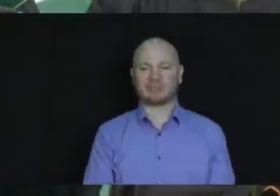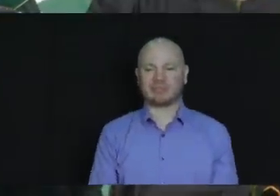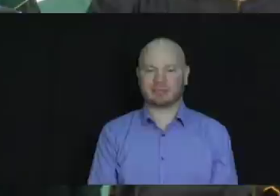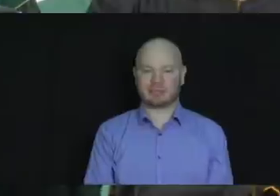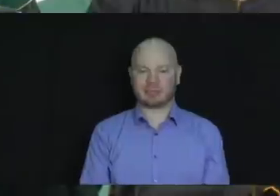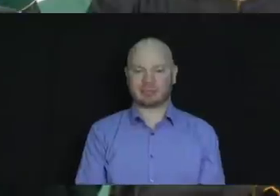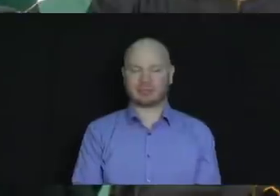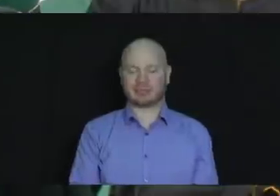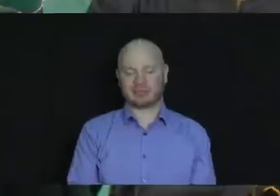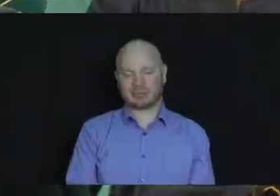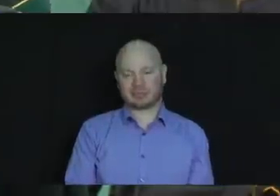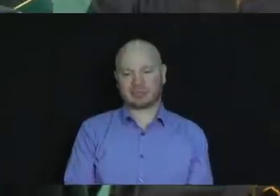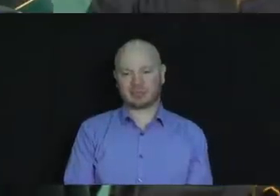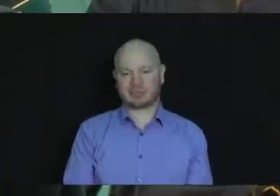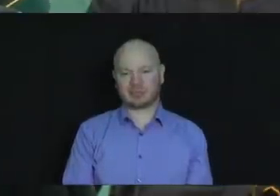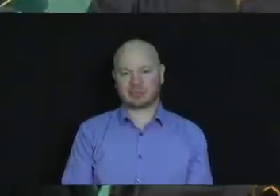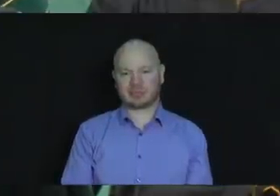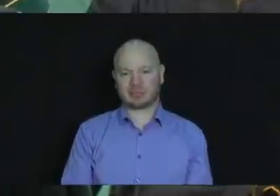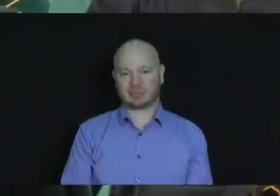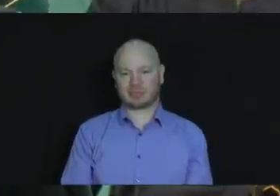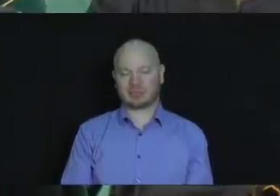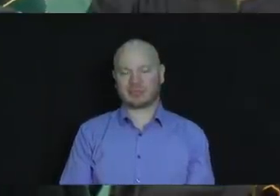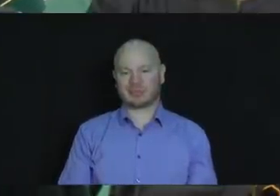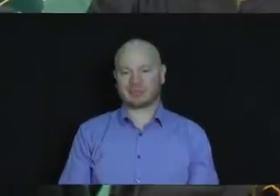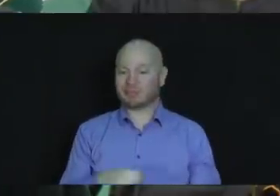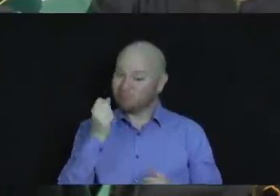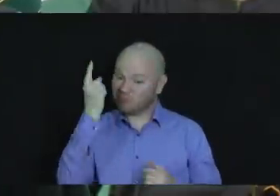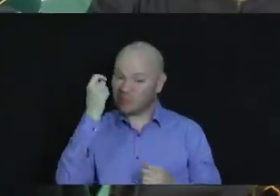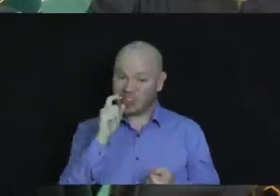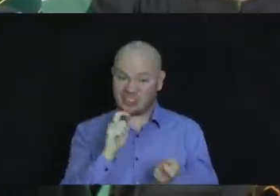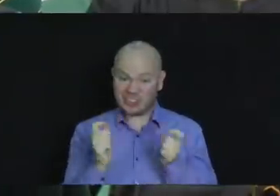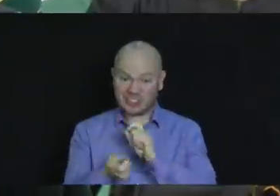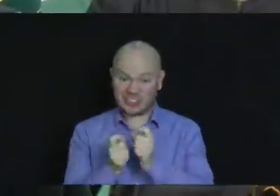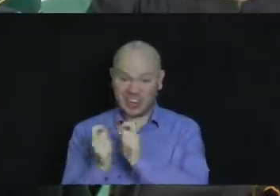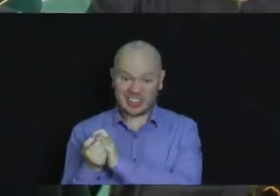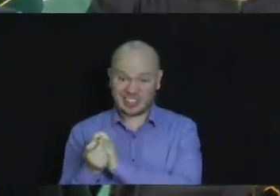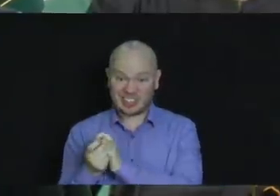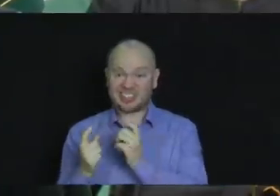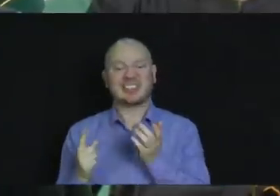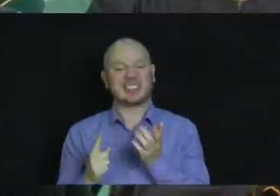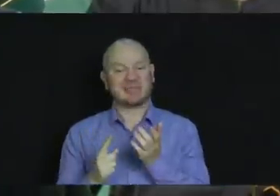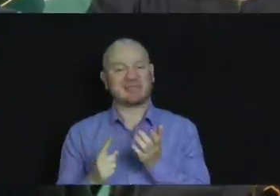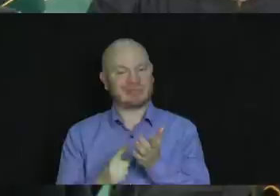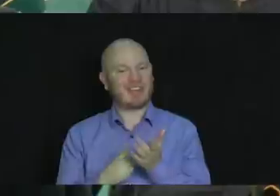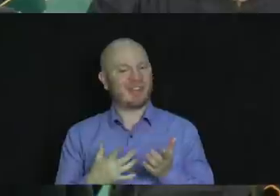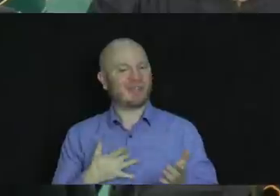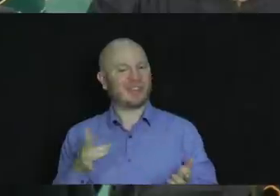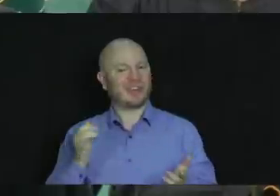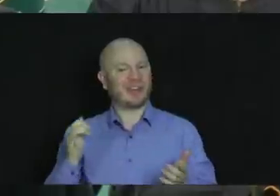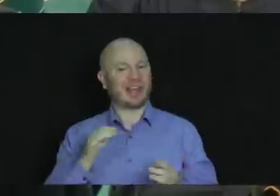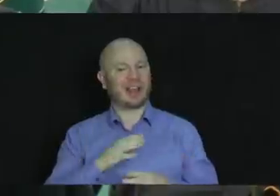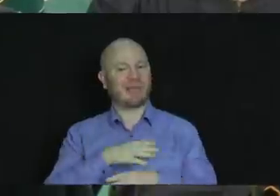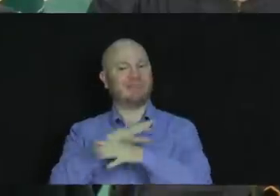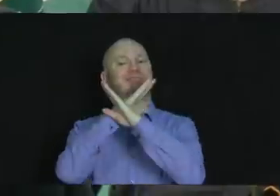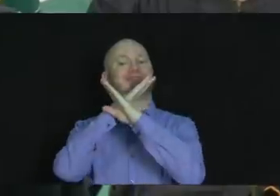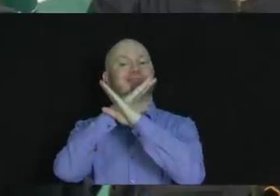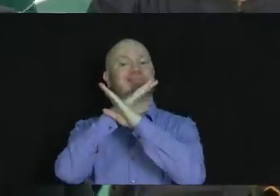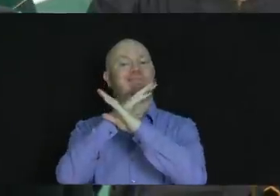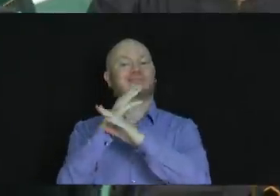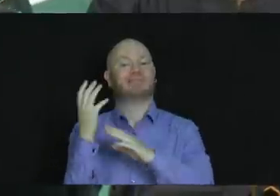Of course, change can also appear as obstacles in our intended paths. Such moments